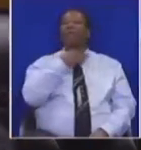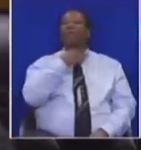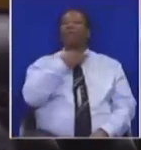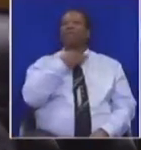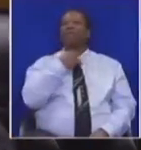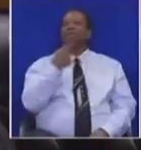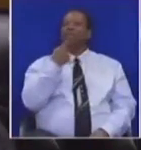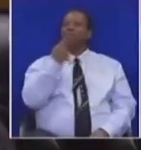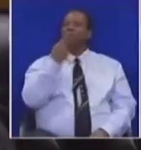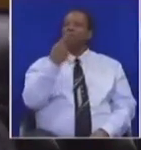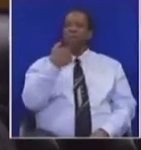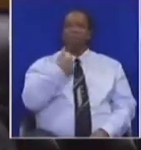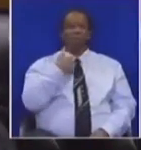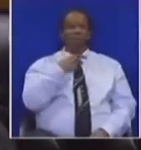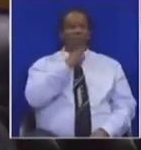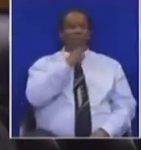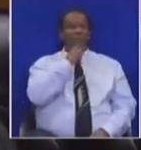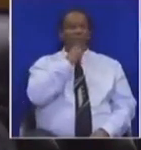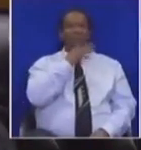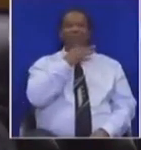those words.